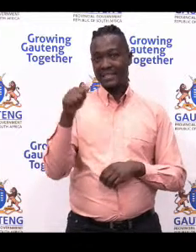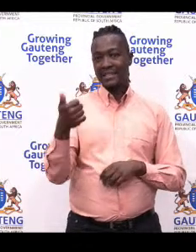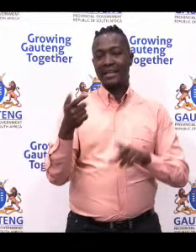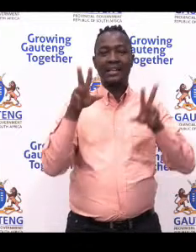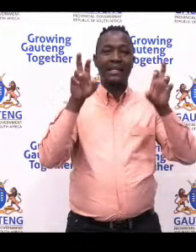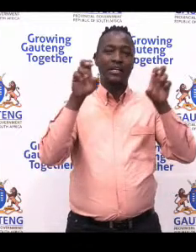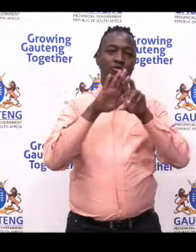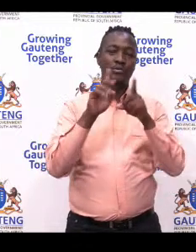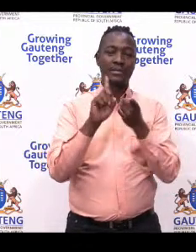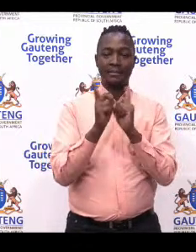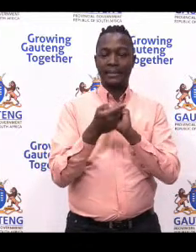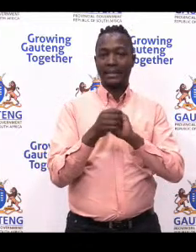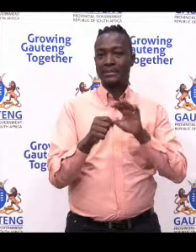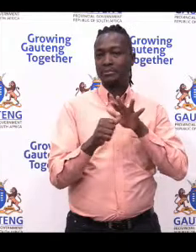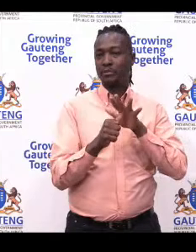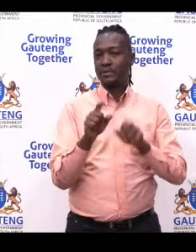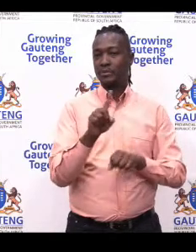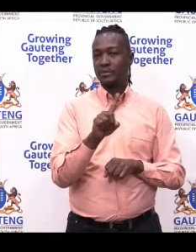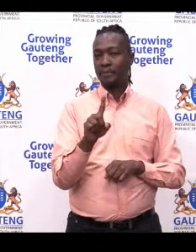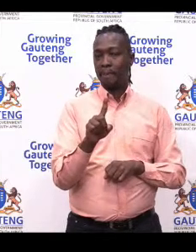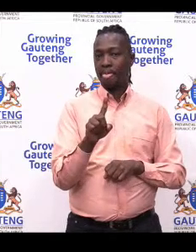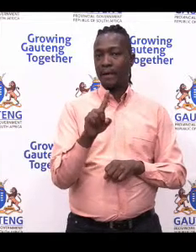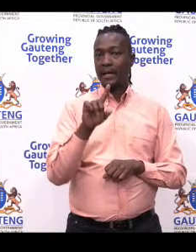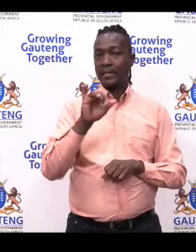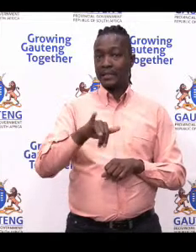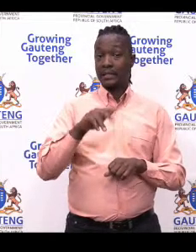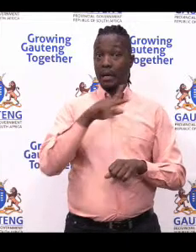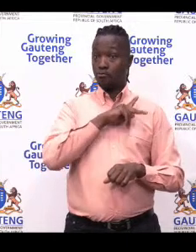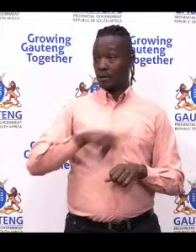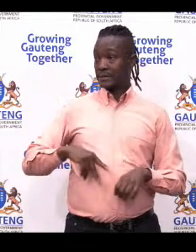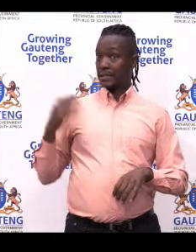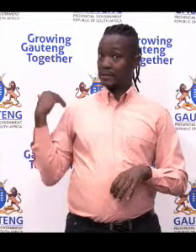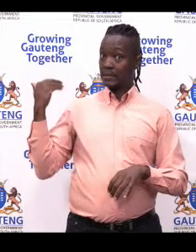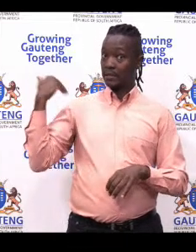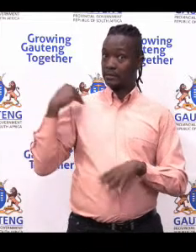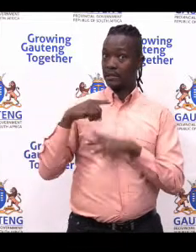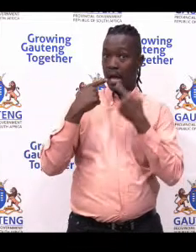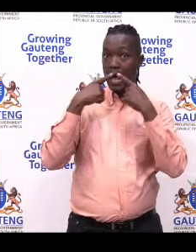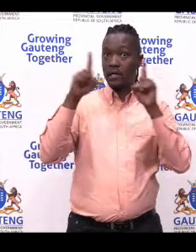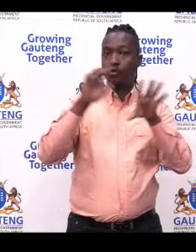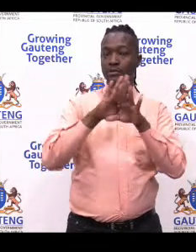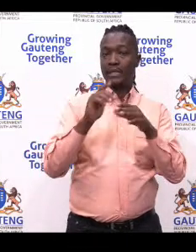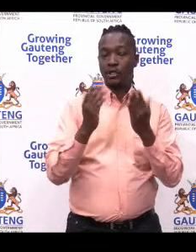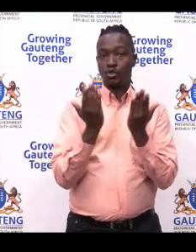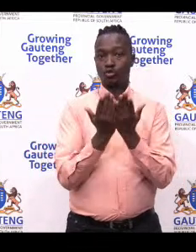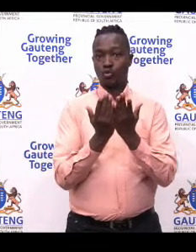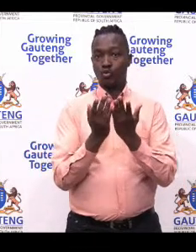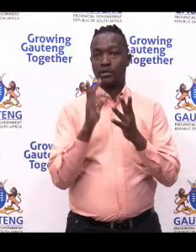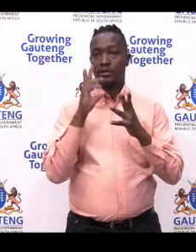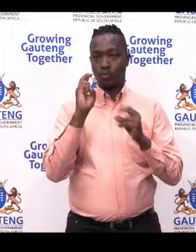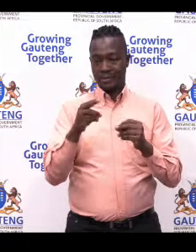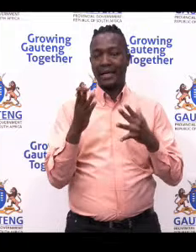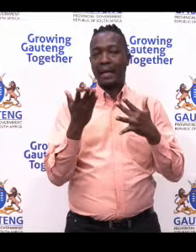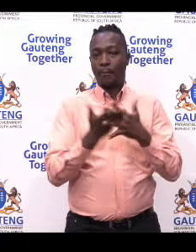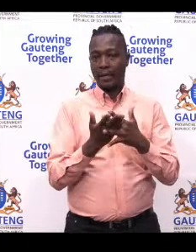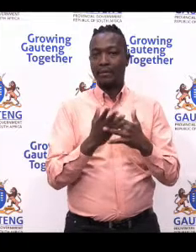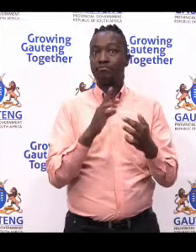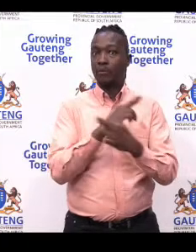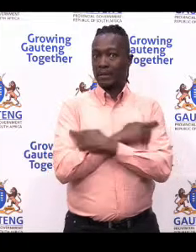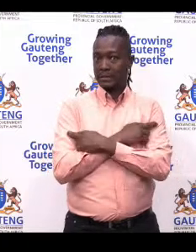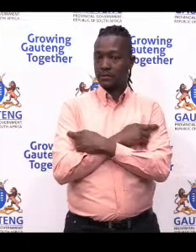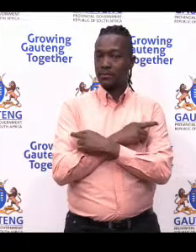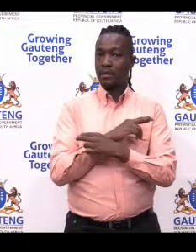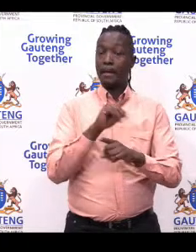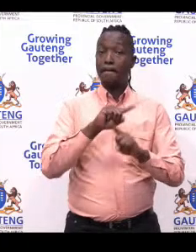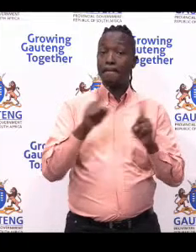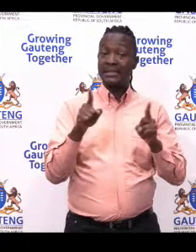becomes important is that when the president announced that schools will be taking a break, he said, while we take a break, we are